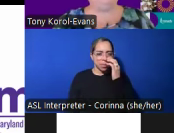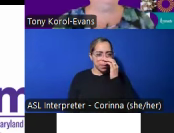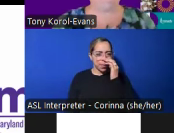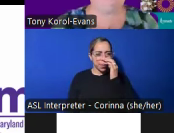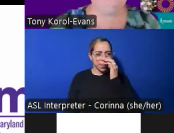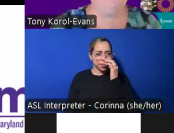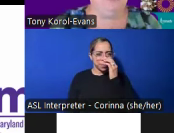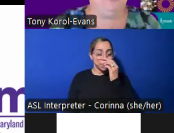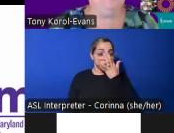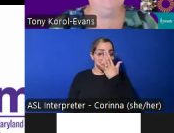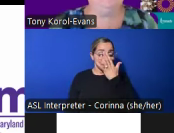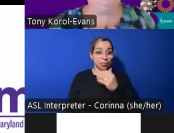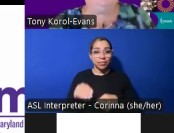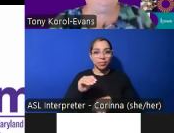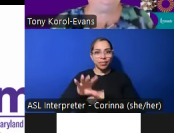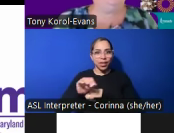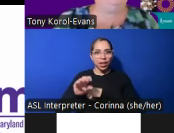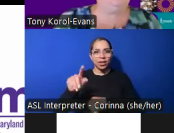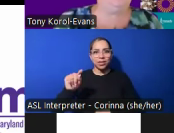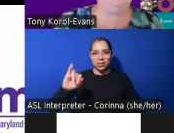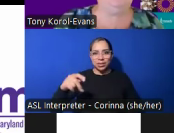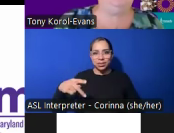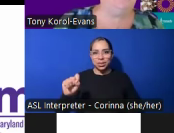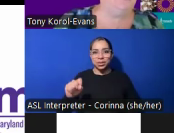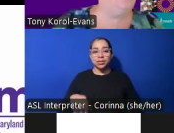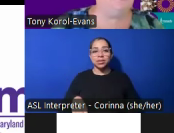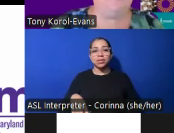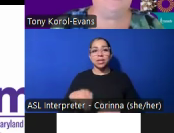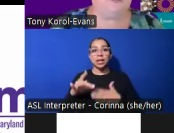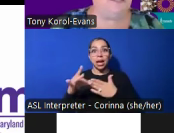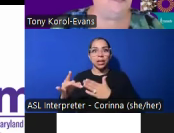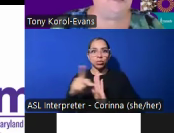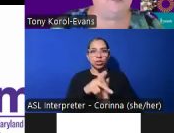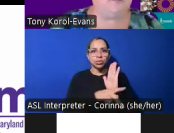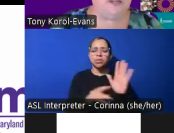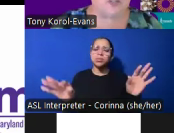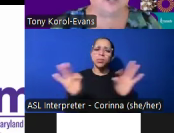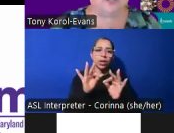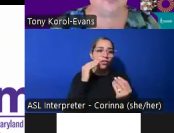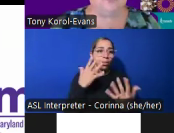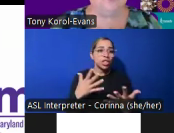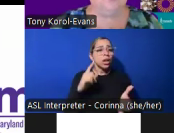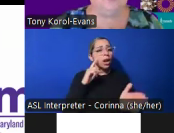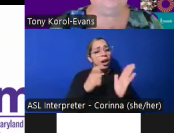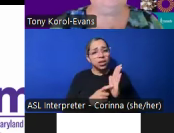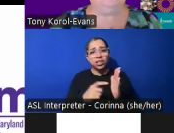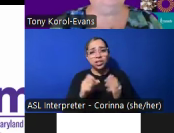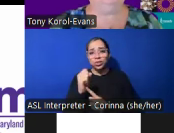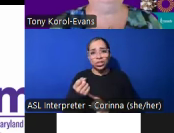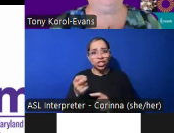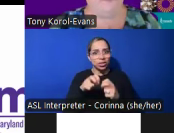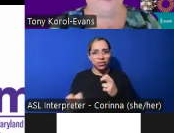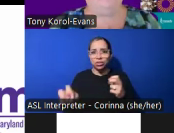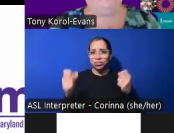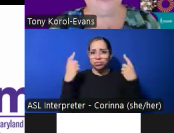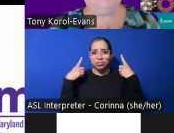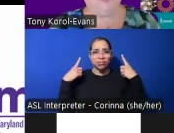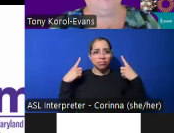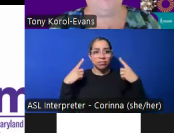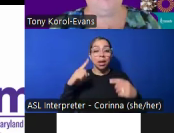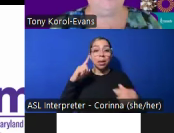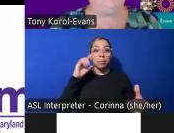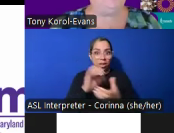Tips and guiding principles. Important information. Acknowledge the difficulty of the situation. Believe them. I